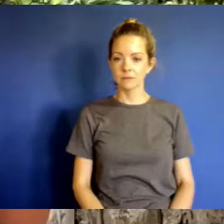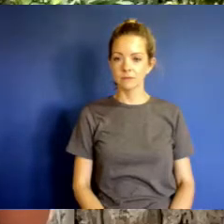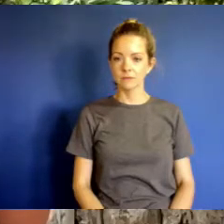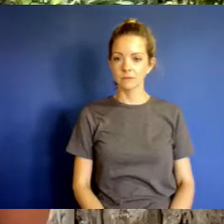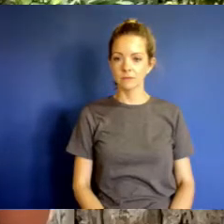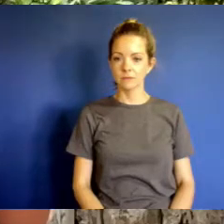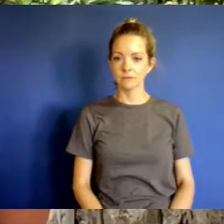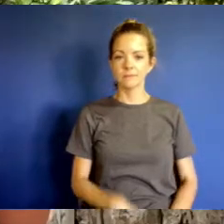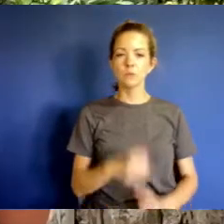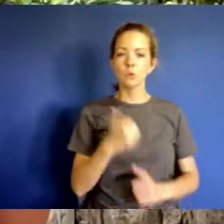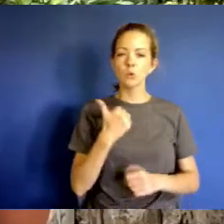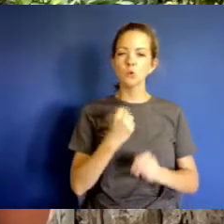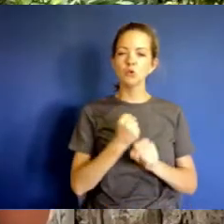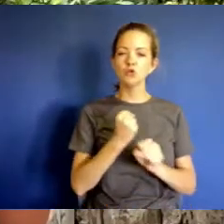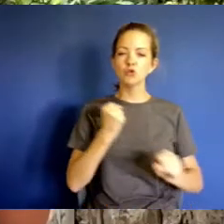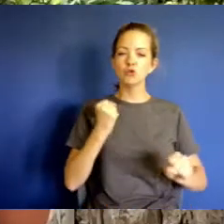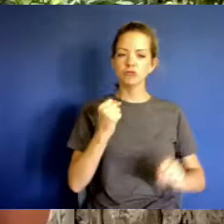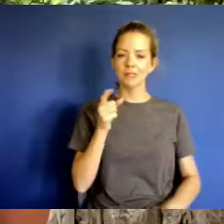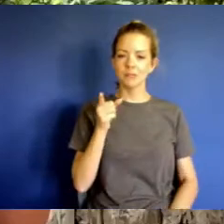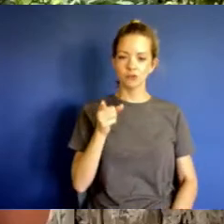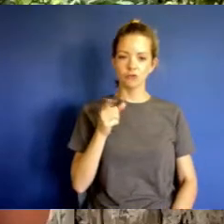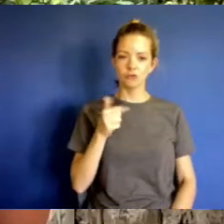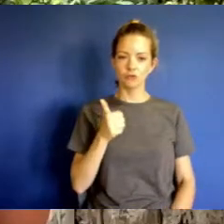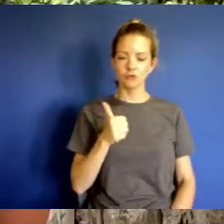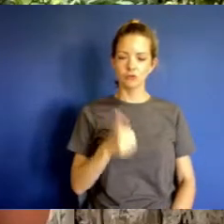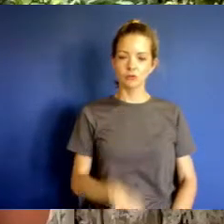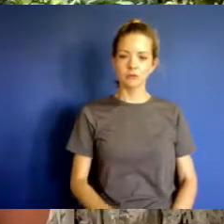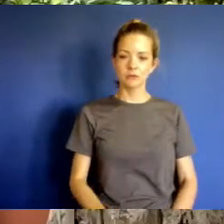So it's a good one, this one.